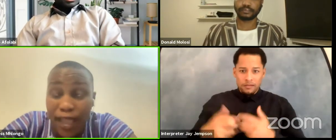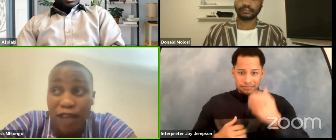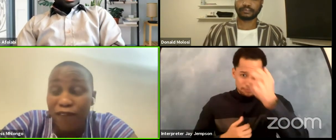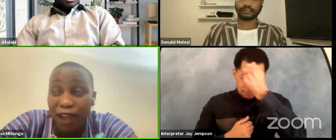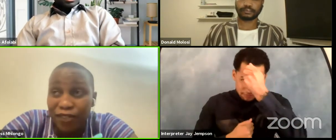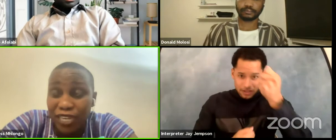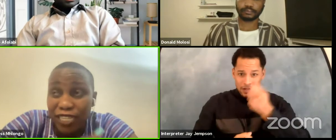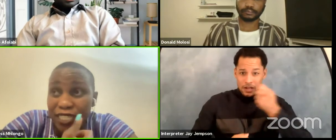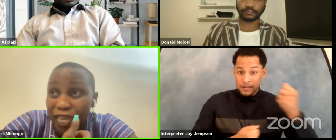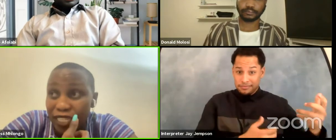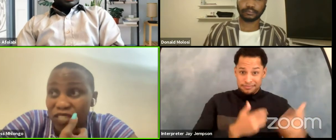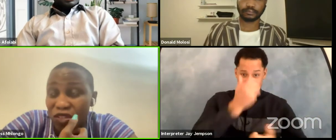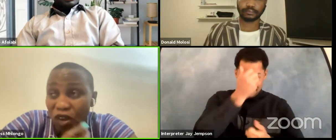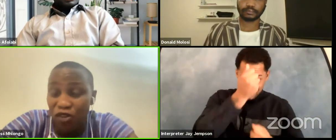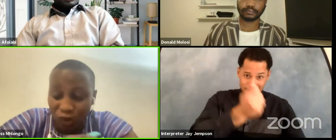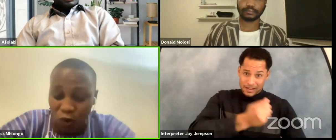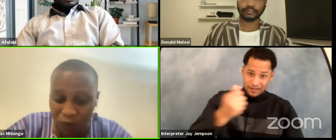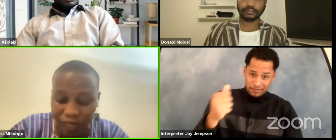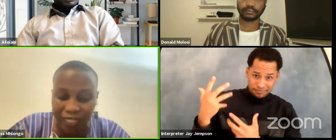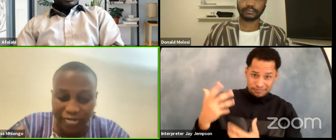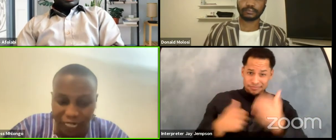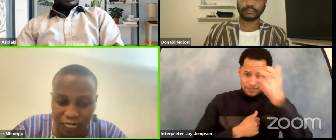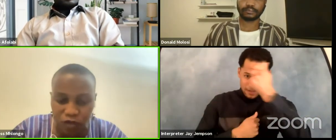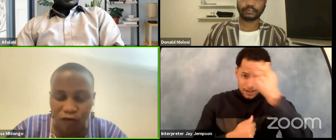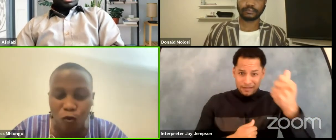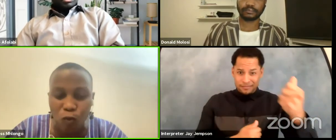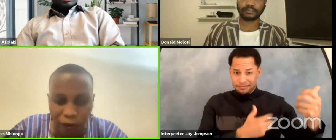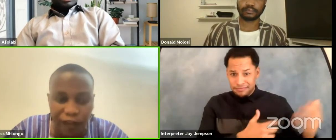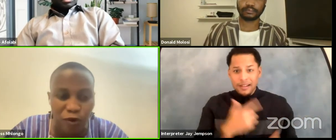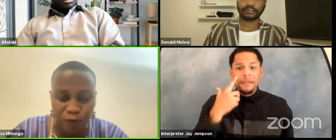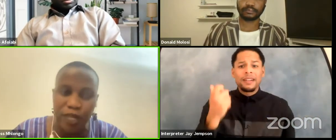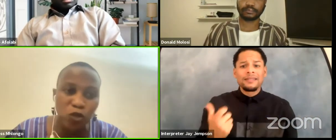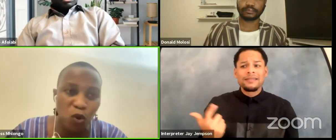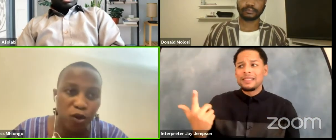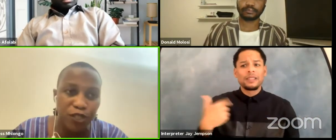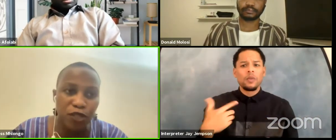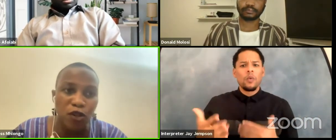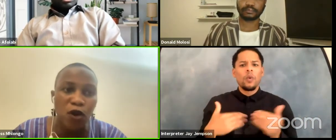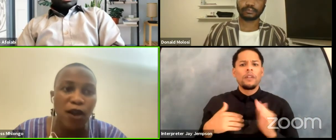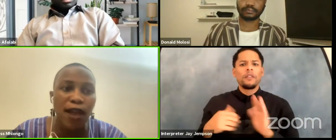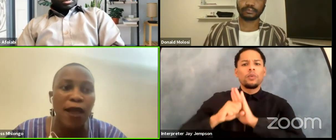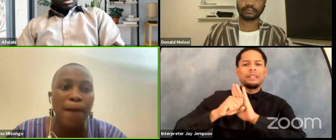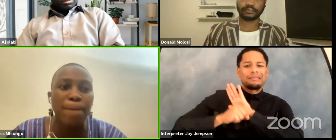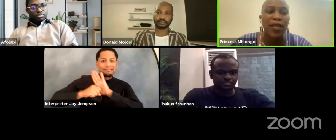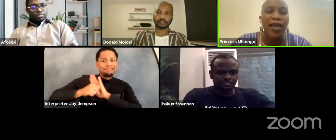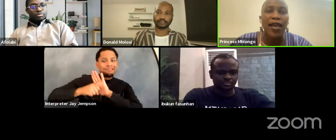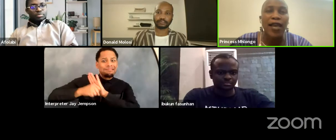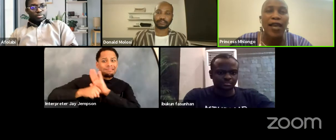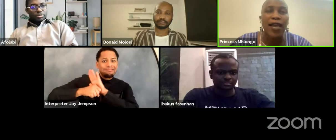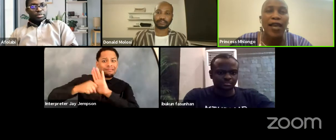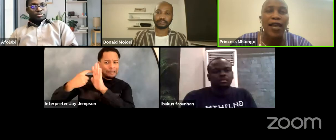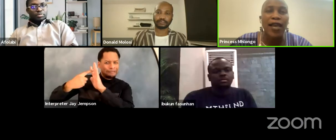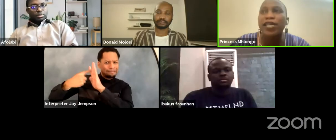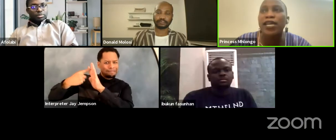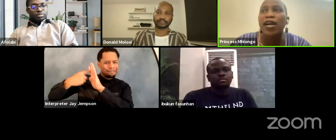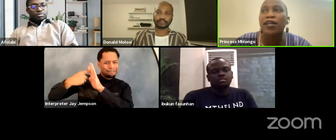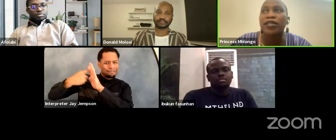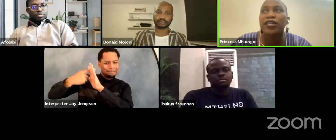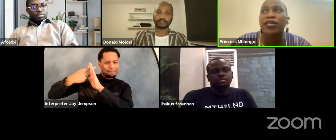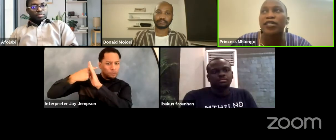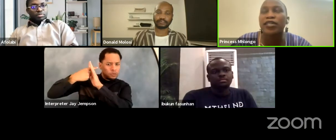from wherever. I think it starts, you know, with the teachings of what are we being taught, you know, for